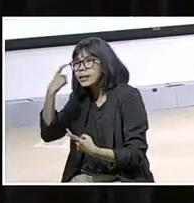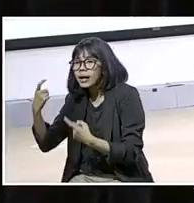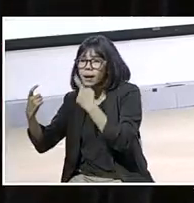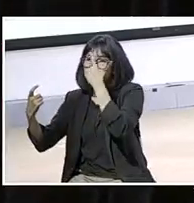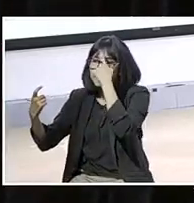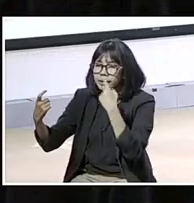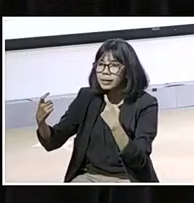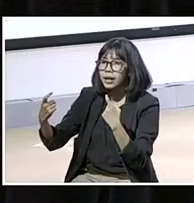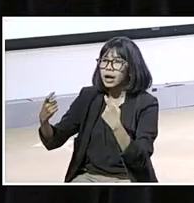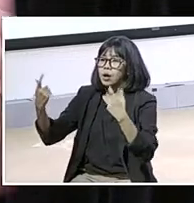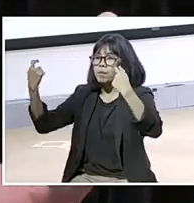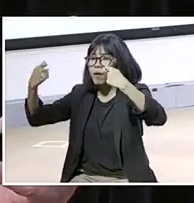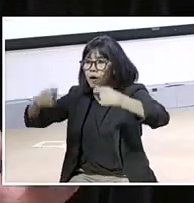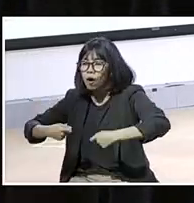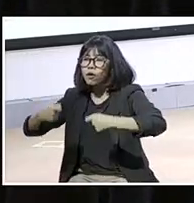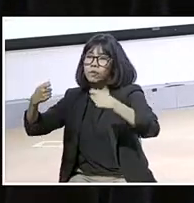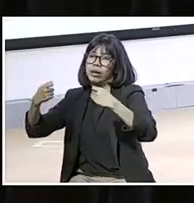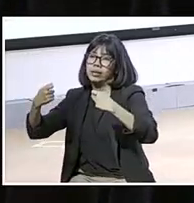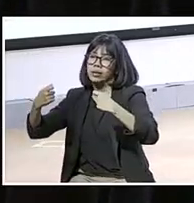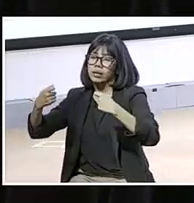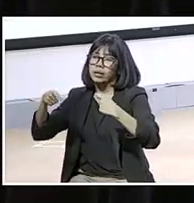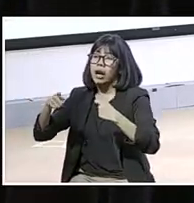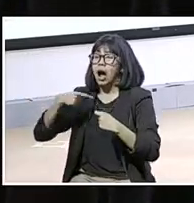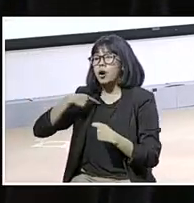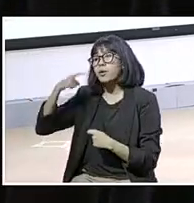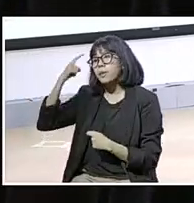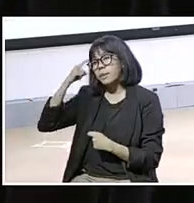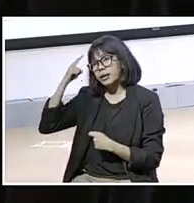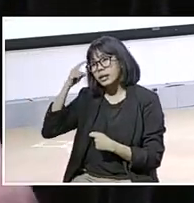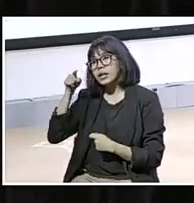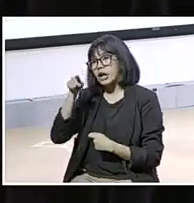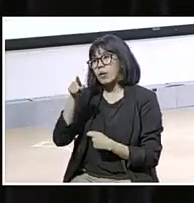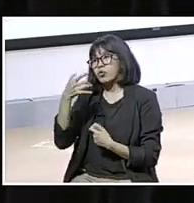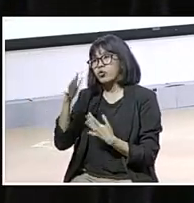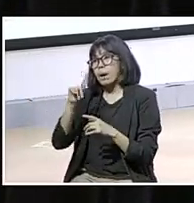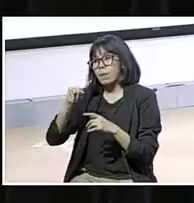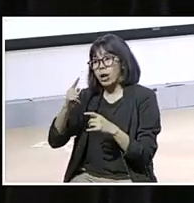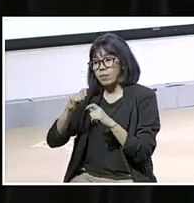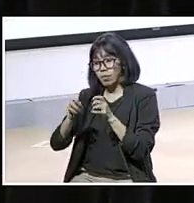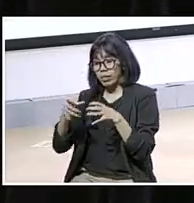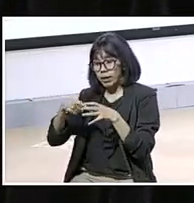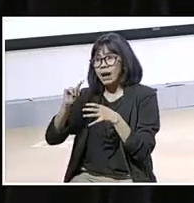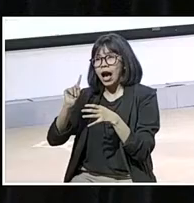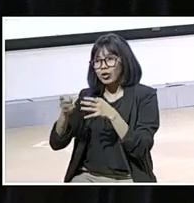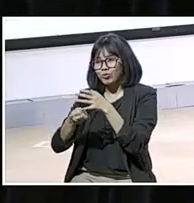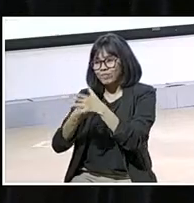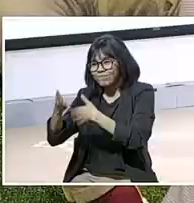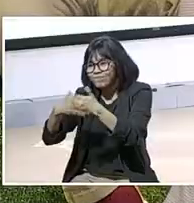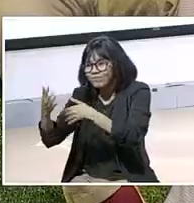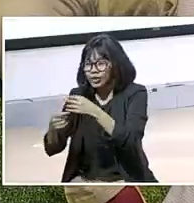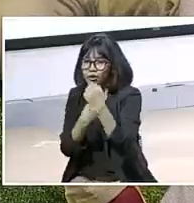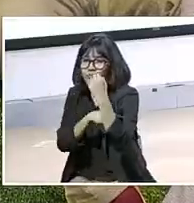this world a better place to live in. So I thank you for what you've created and the things that, and the strides that you've made.